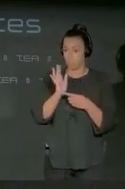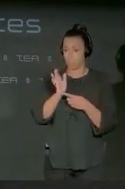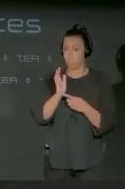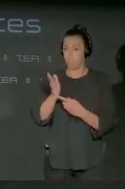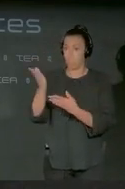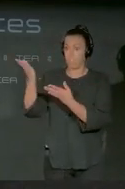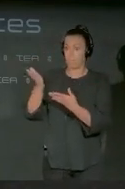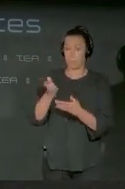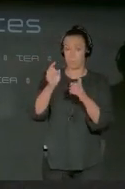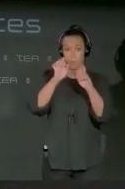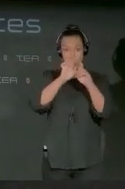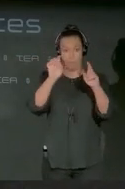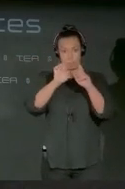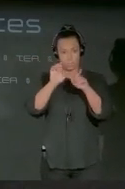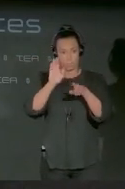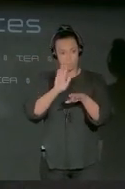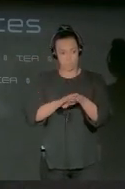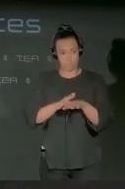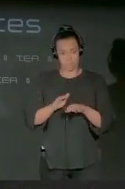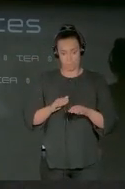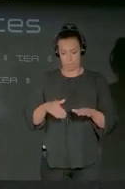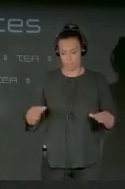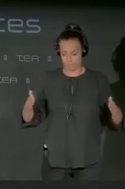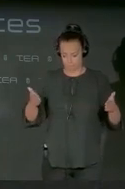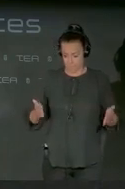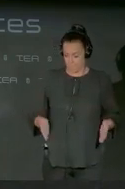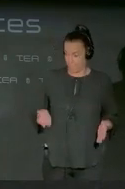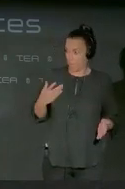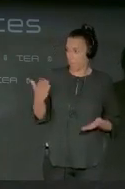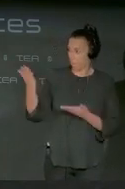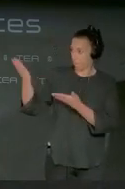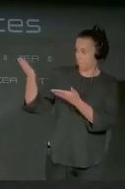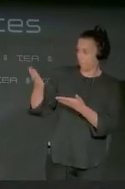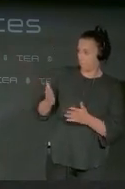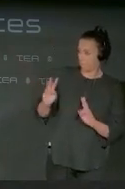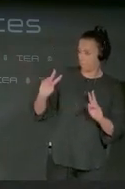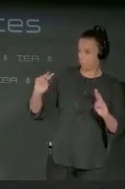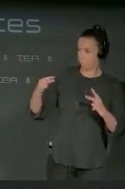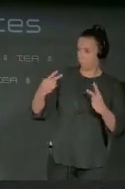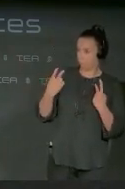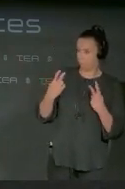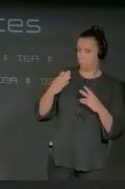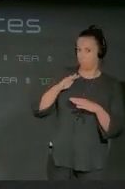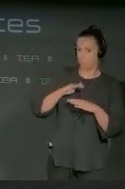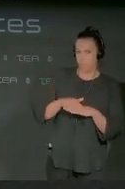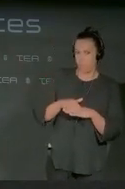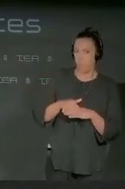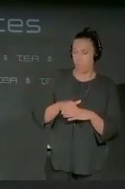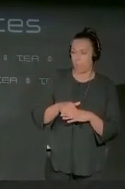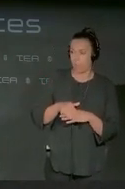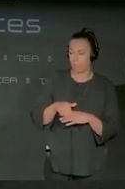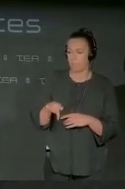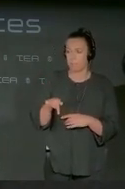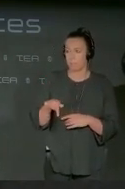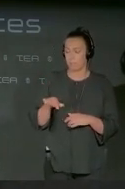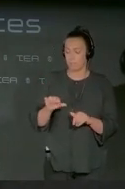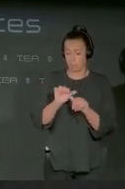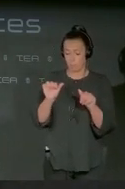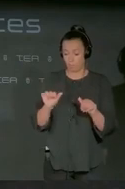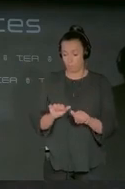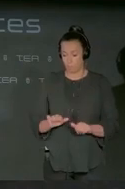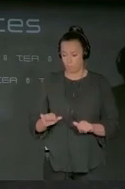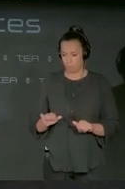market and meet partners and find collaborators. So we will replicate that in Gamescom